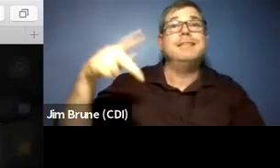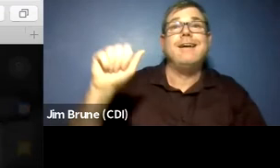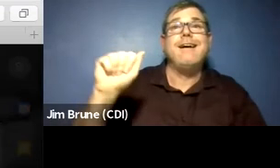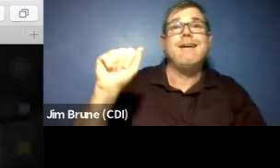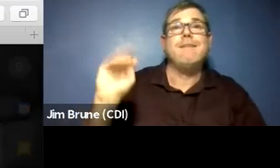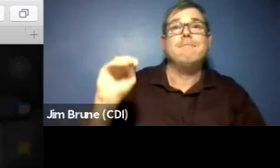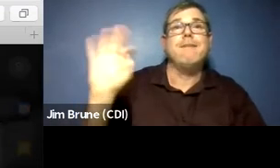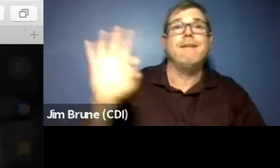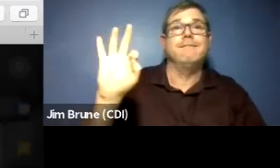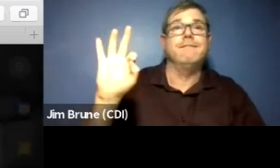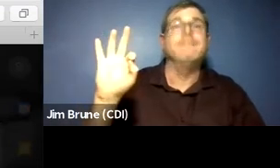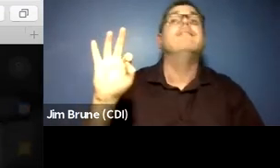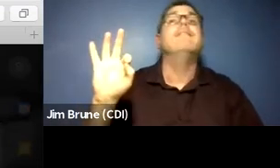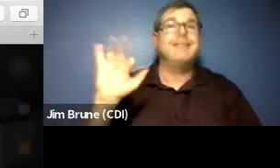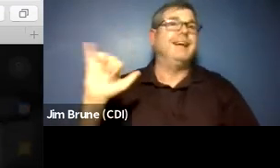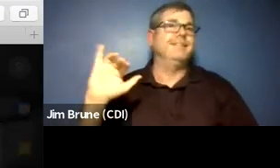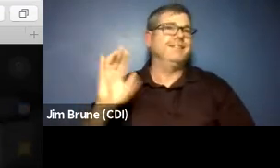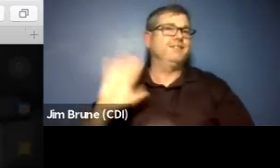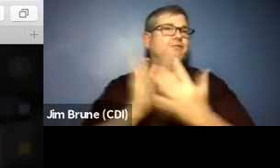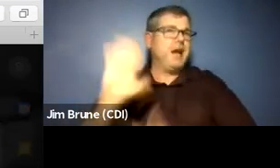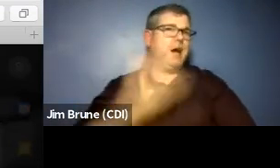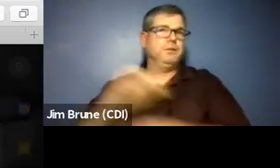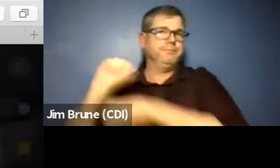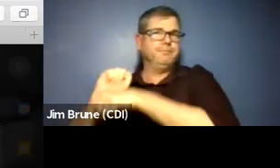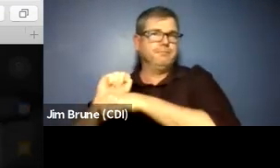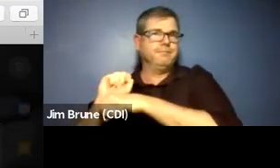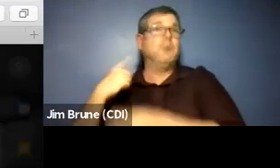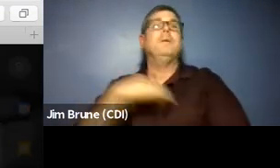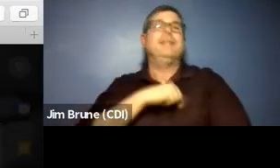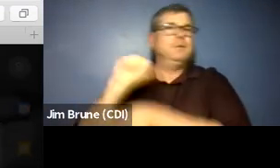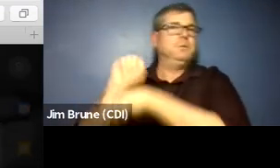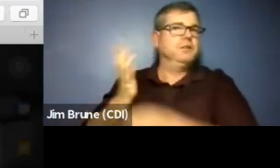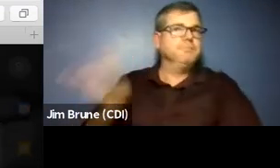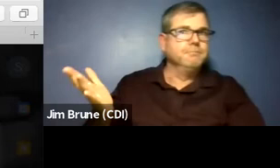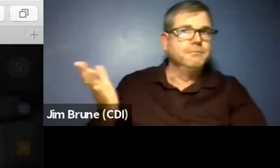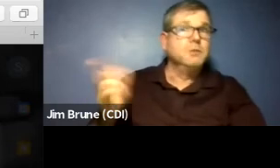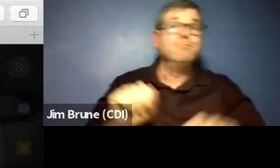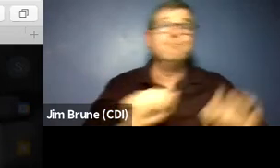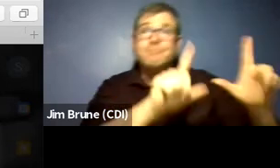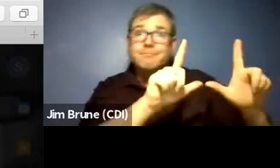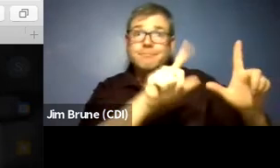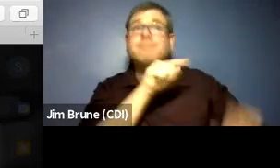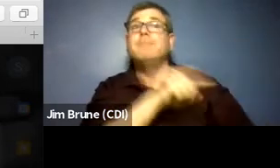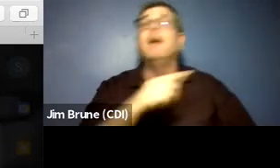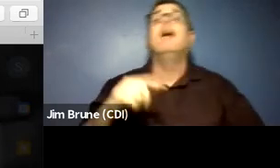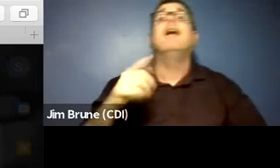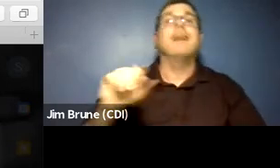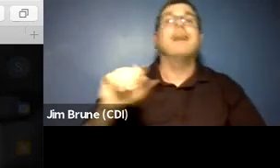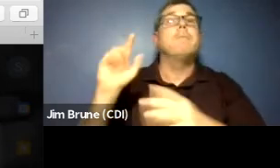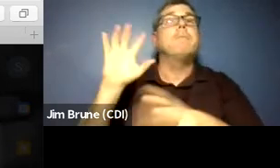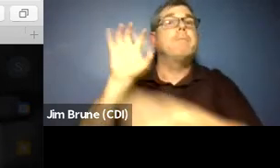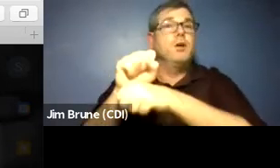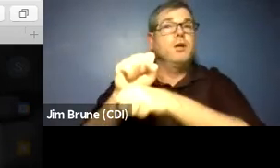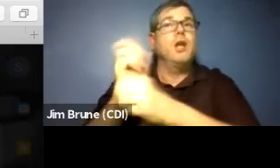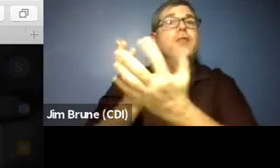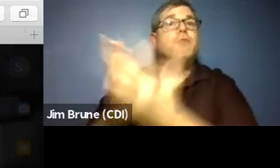is a screenshot of how you can book your appointment. You can book through either My Health Online or by calling the phone number that